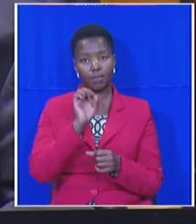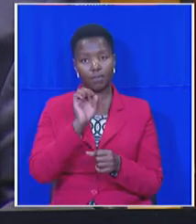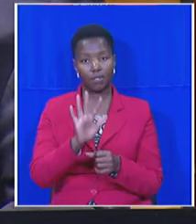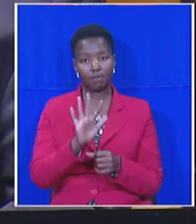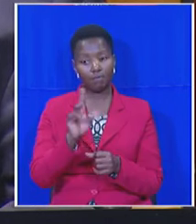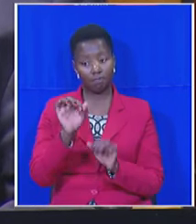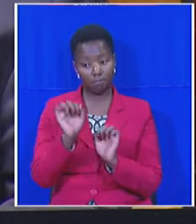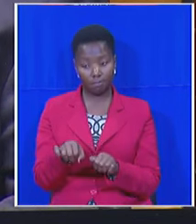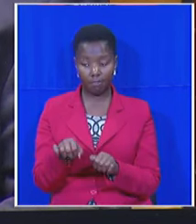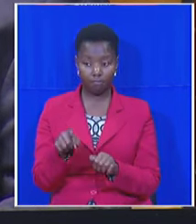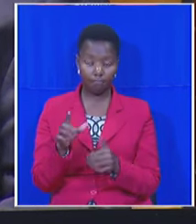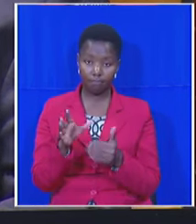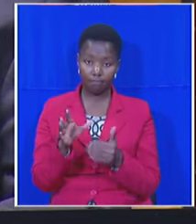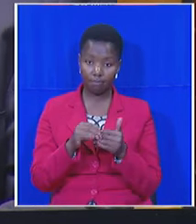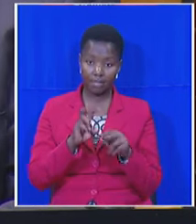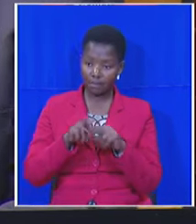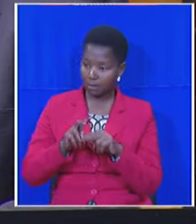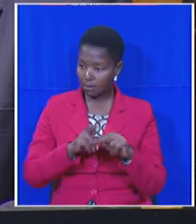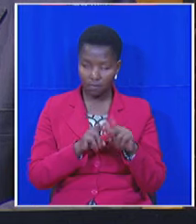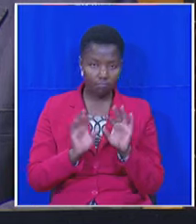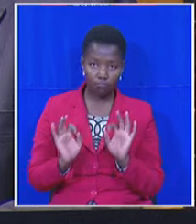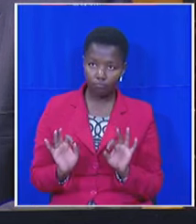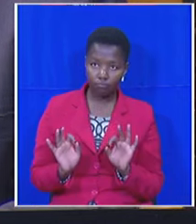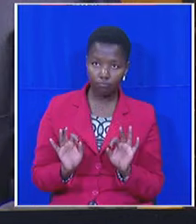be agreed to. Are all members in the allocated seats?